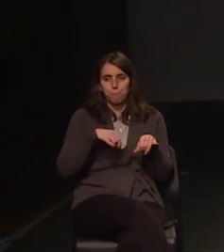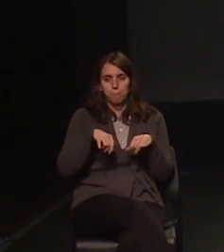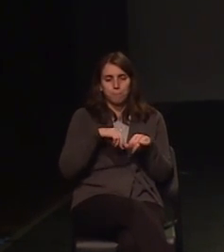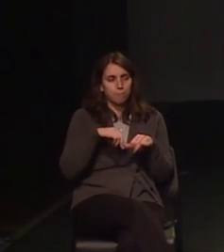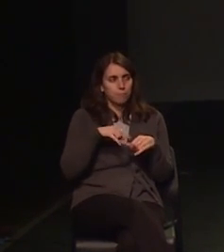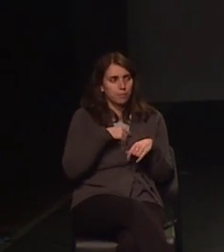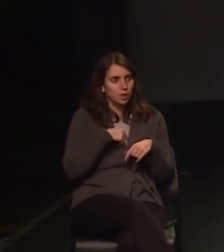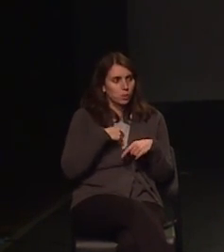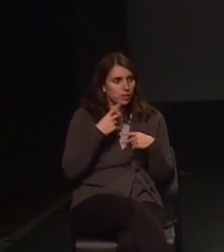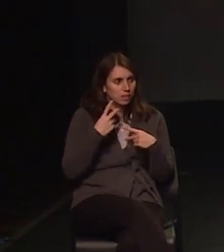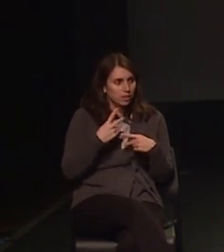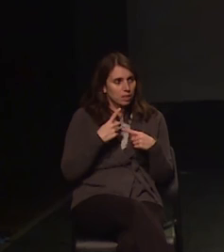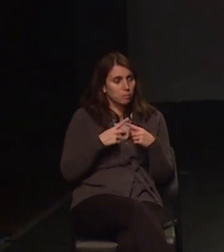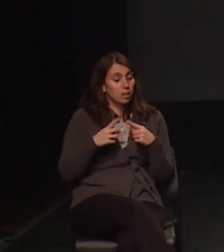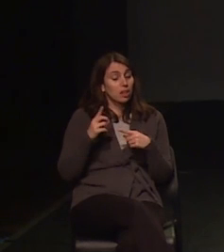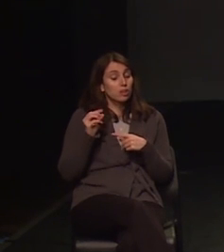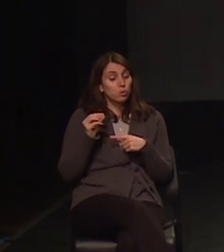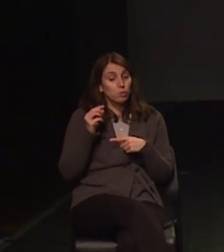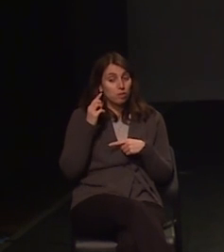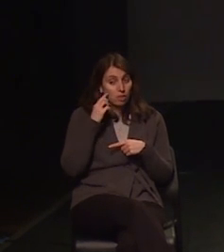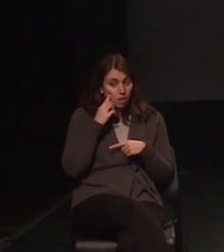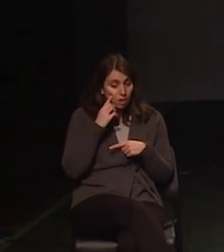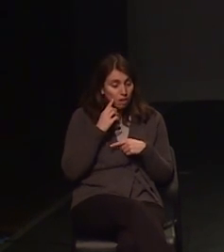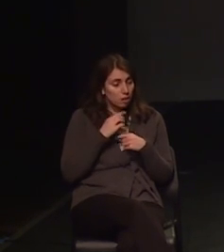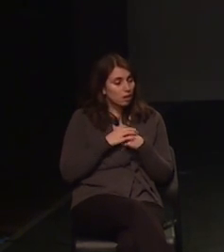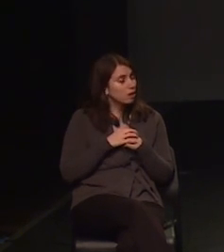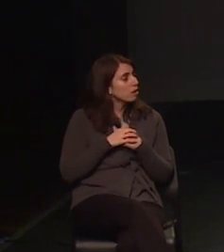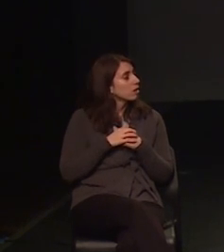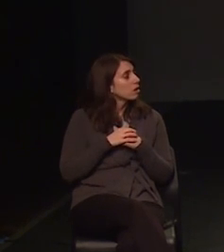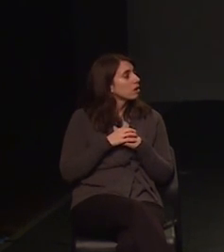see, but I do think that it is